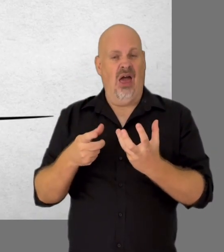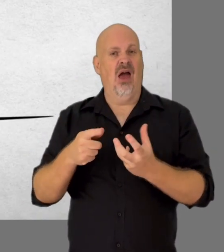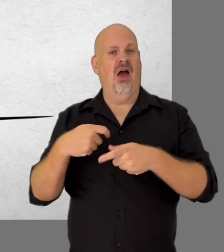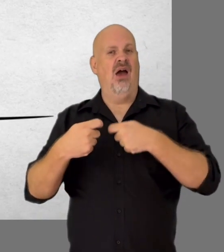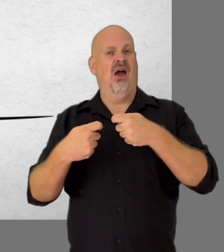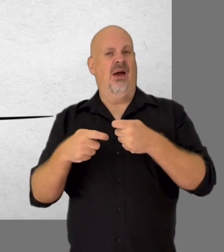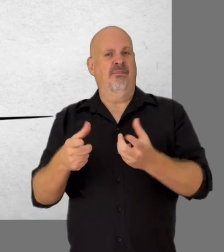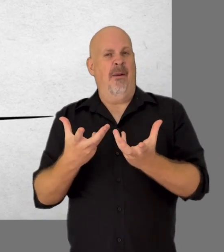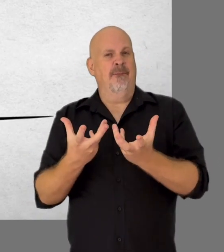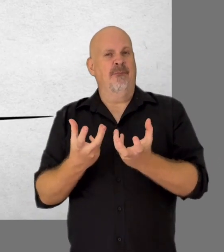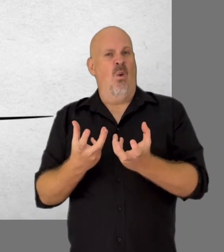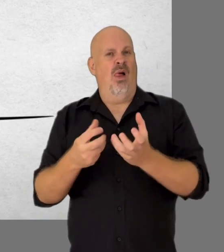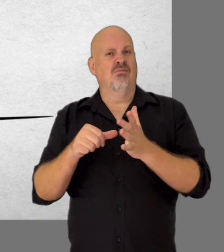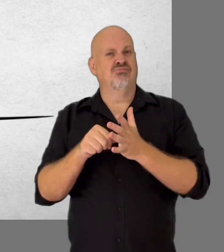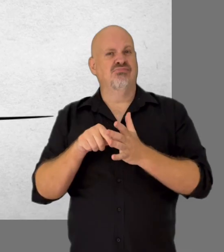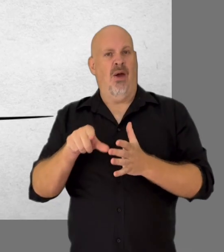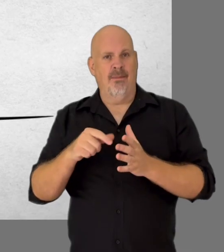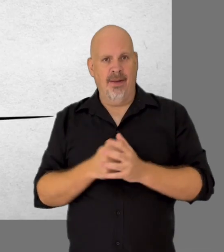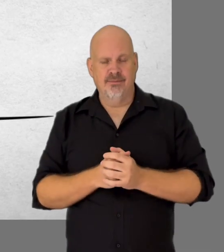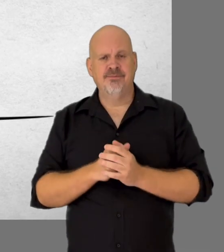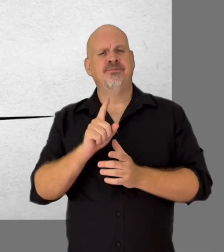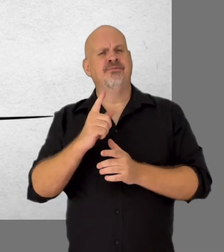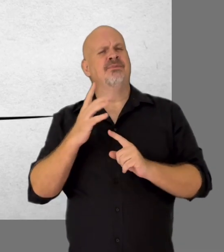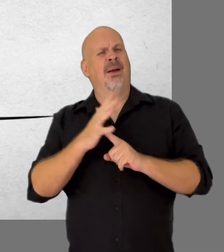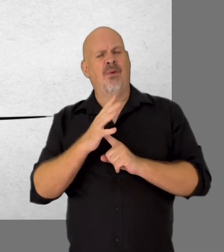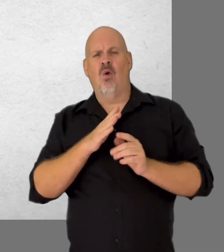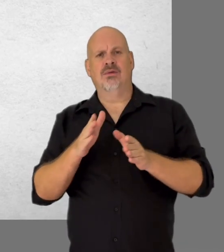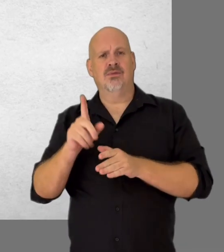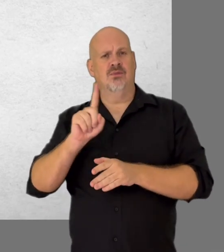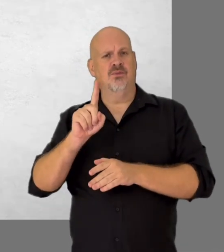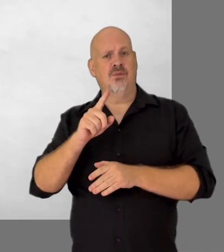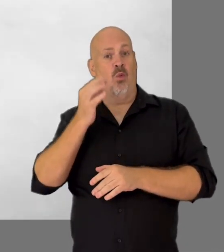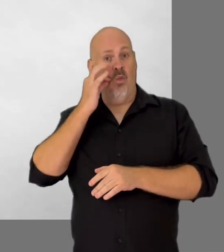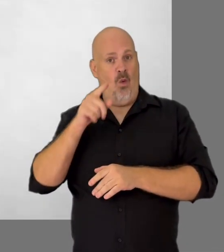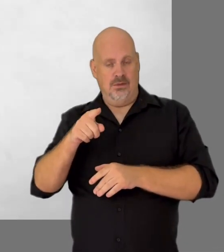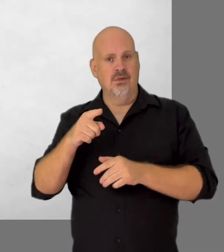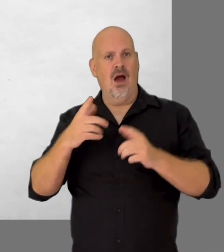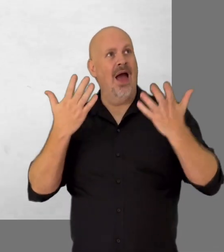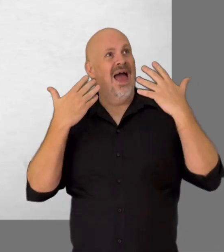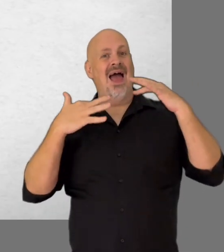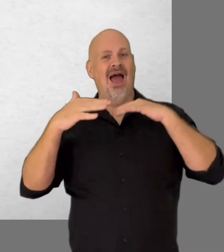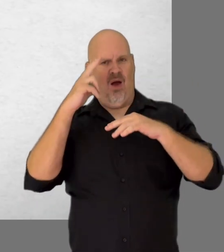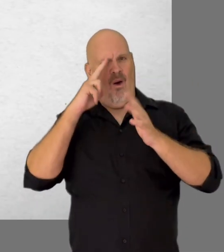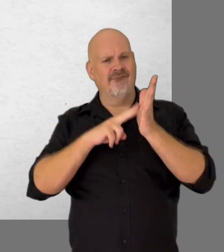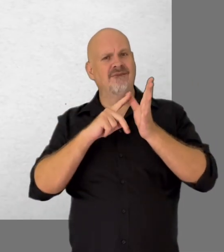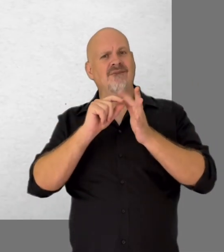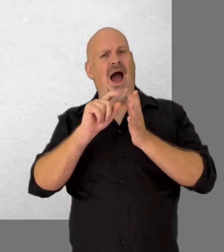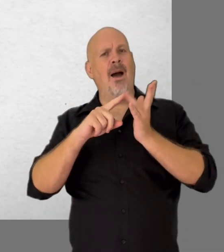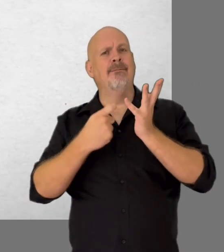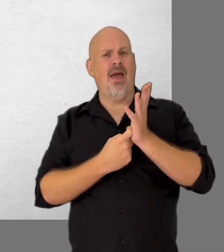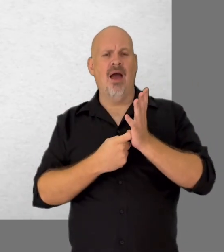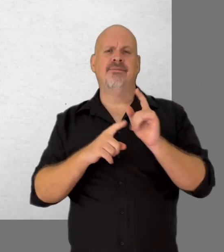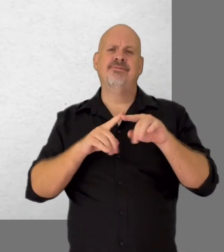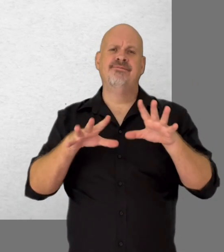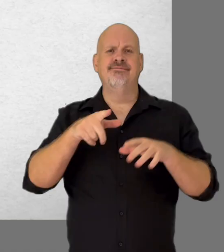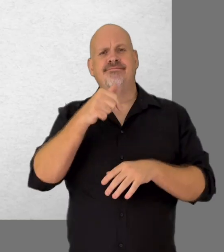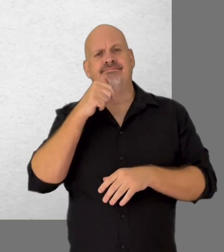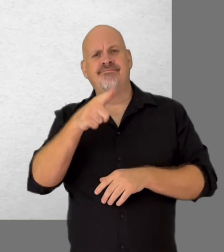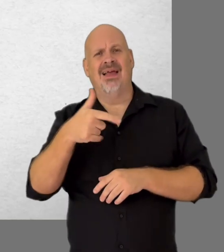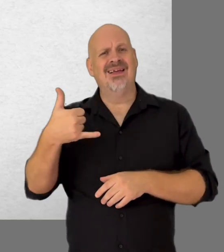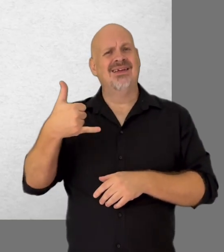to the inside. But the most important form we want to discuss here is water as a gas, water